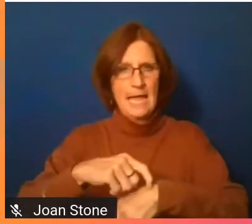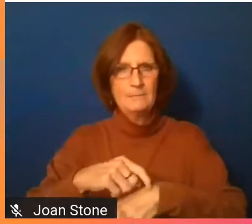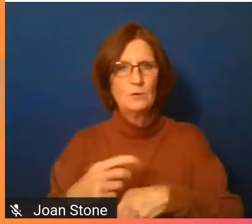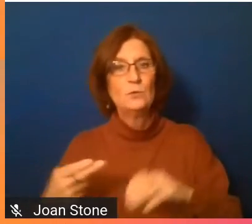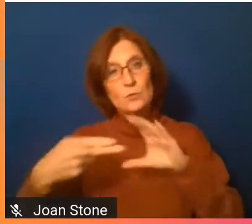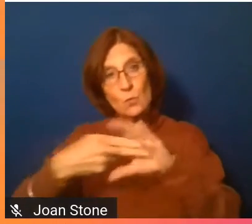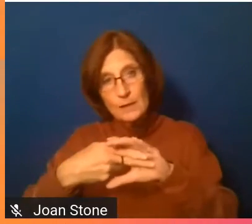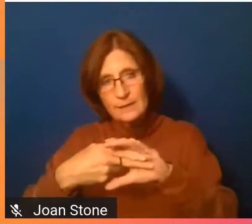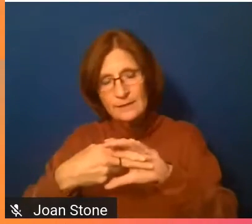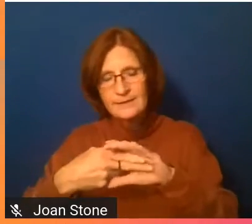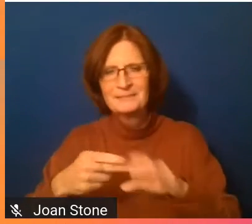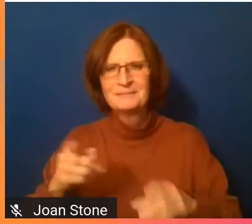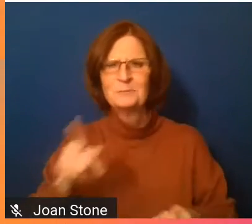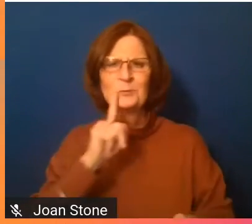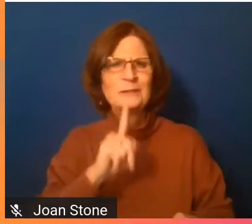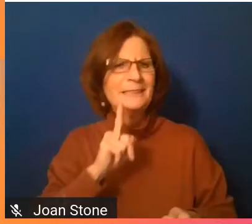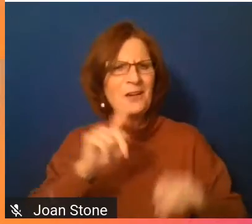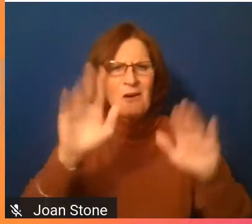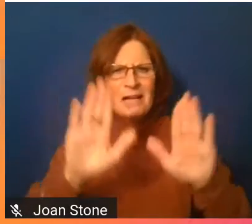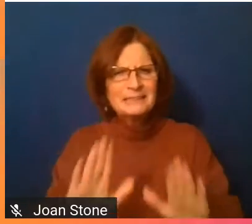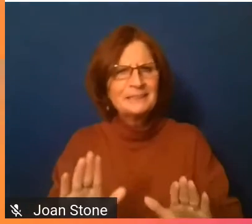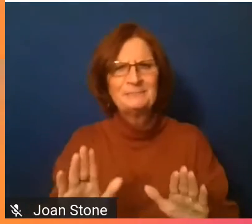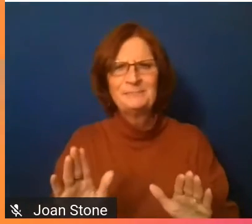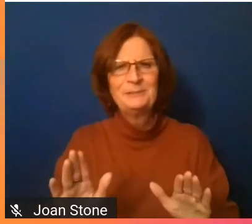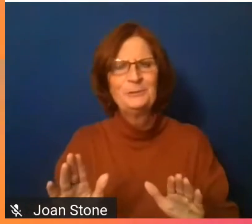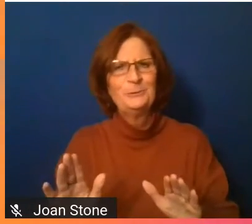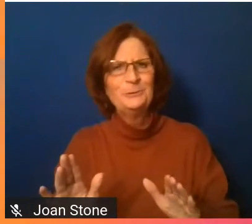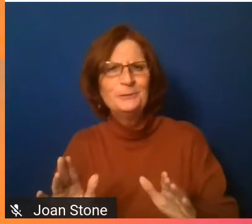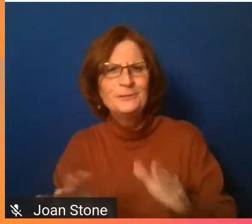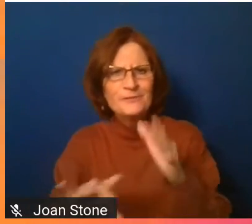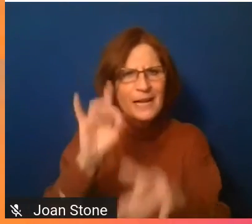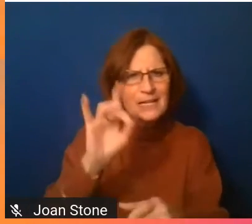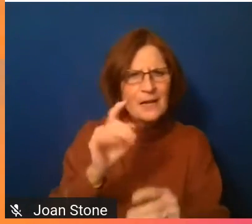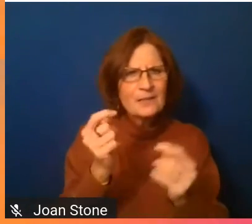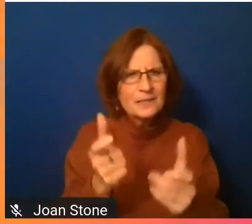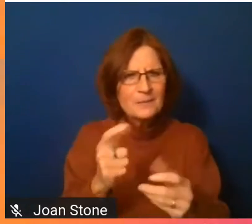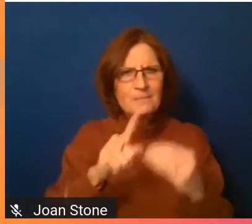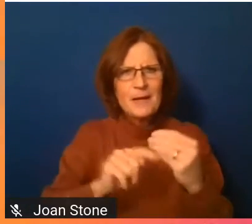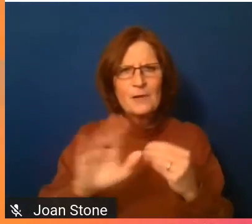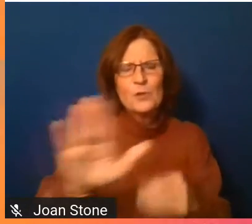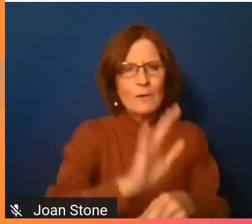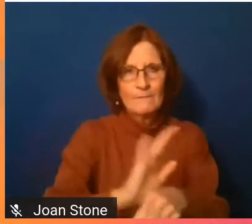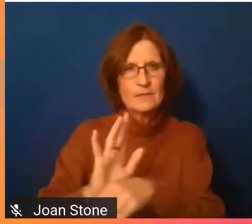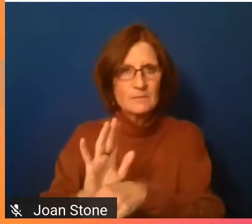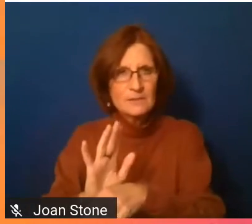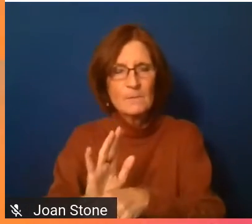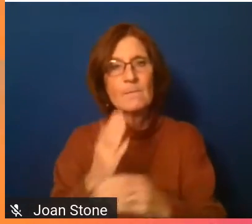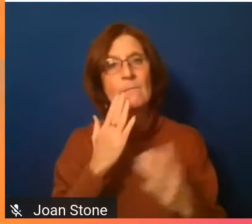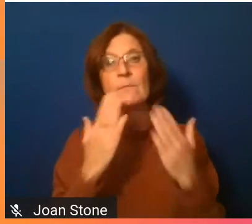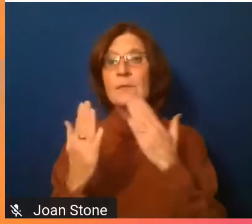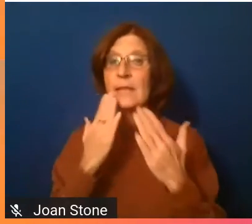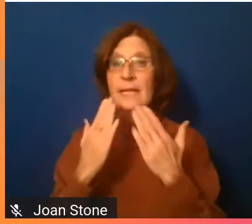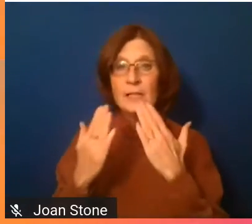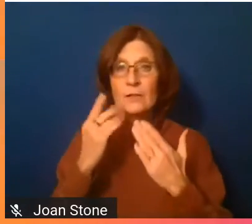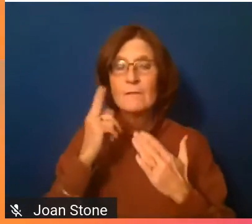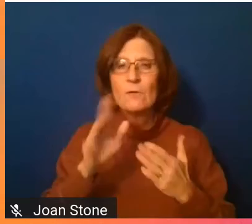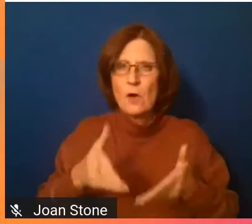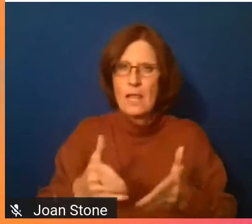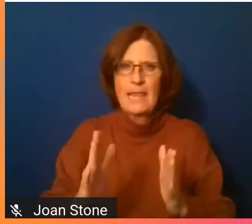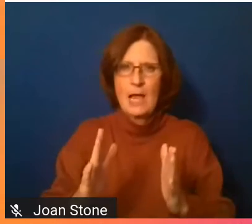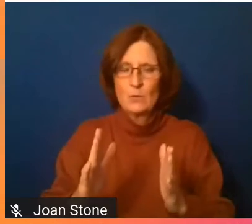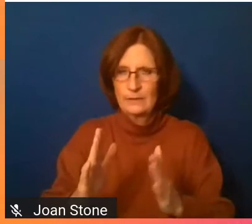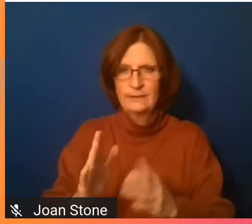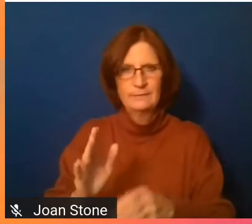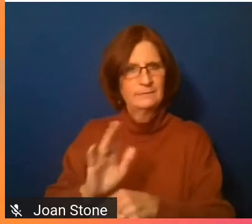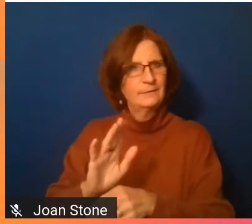today. It was awesome to hear from you and to learn a little bit about your films. Thank you for allowing Film